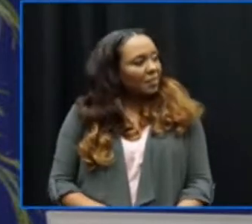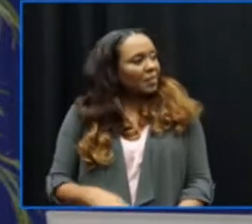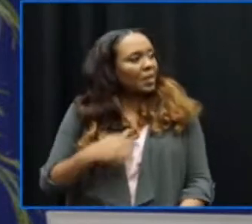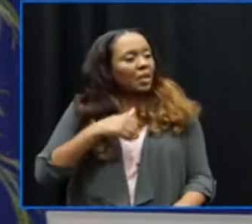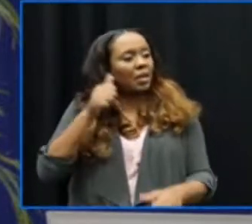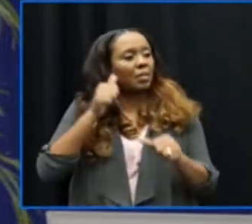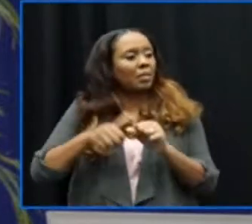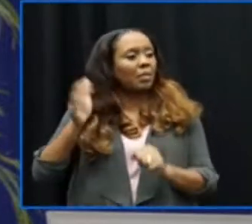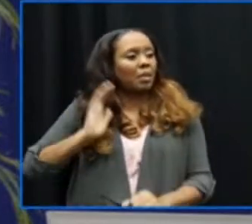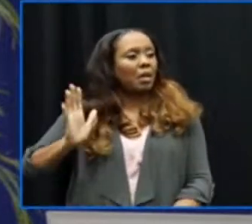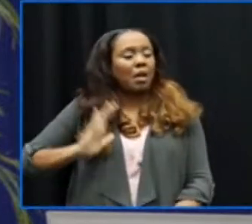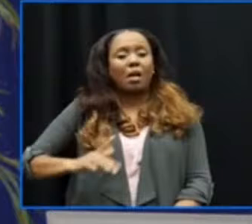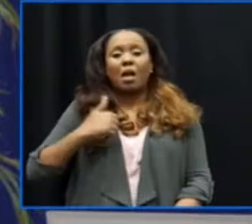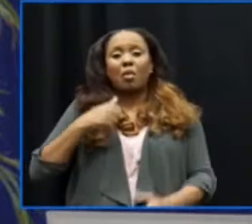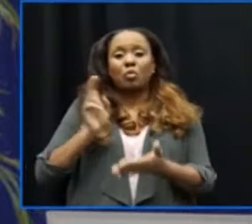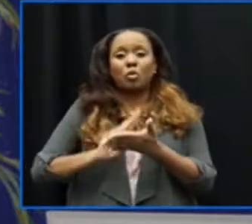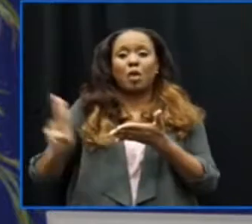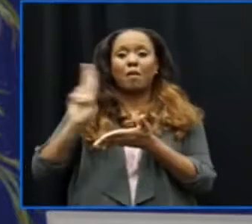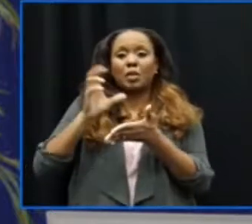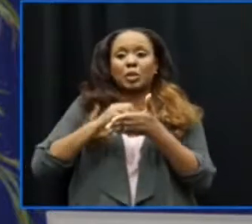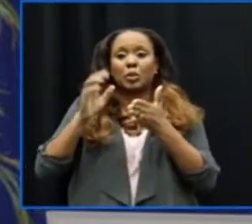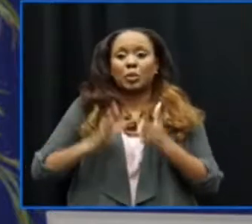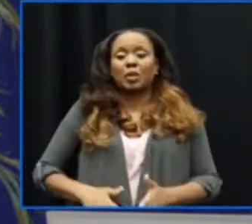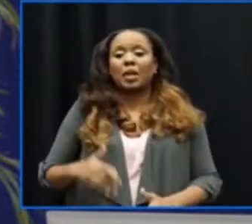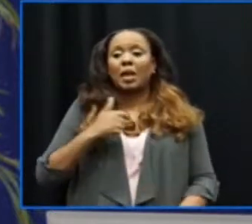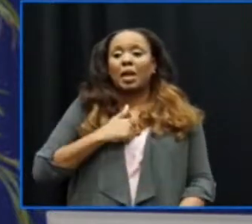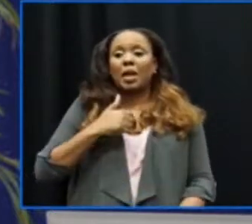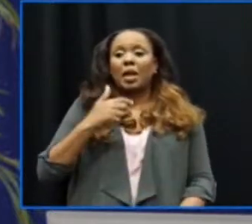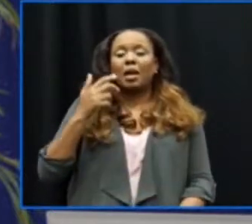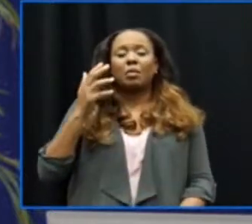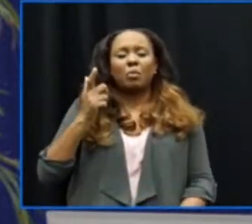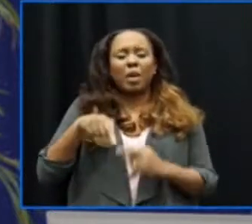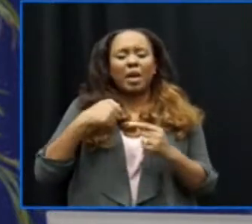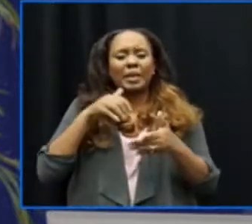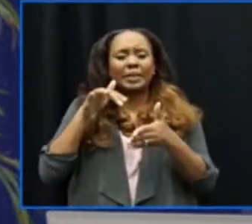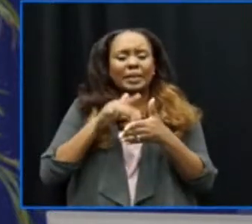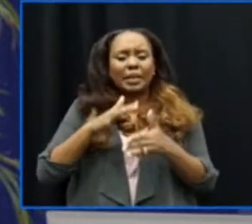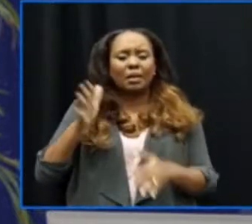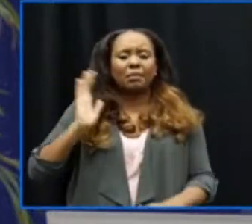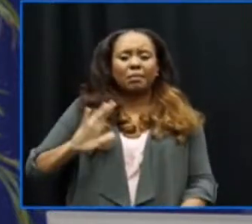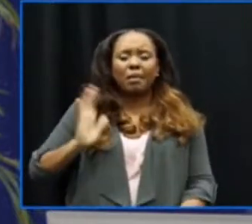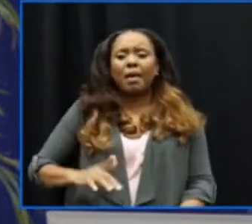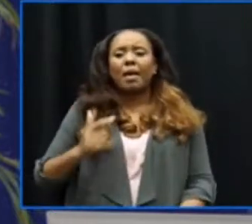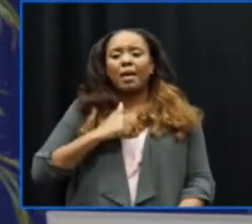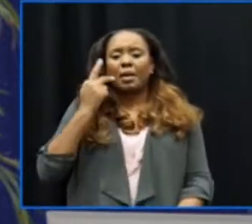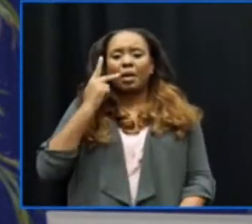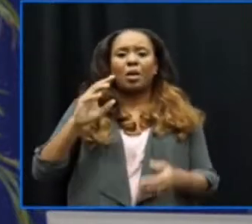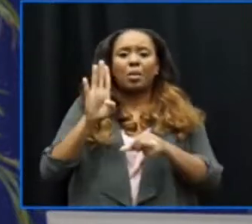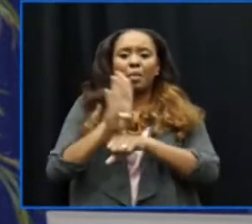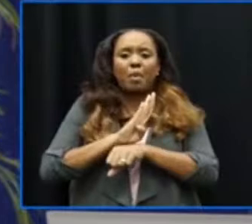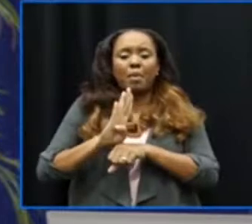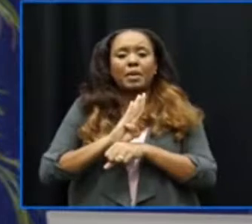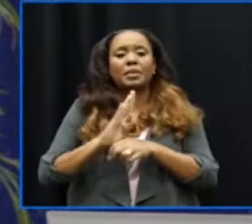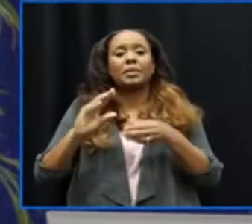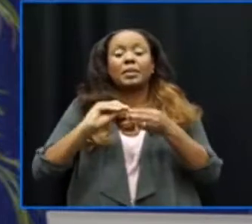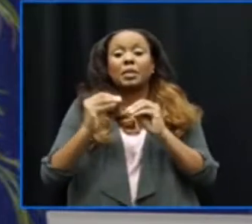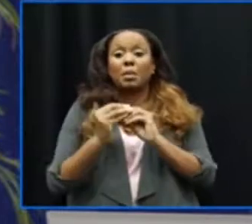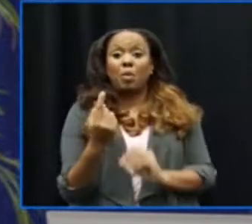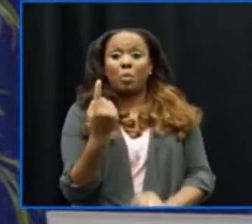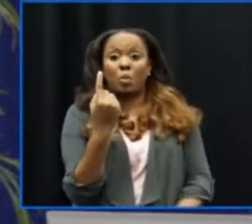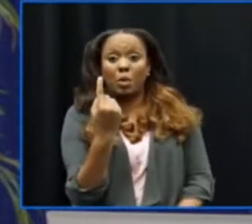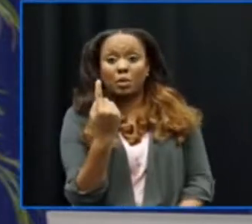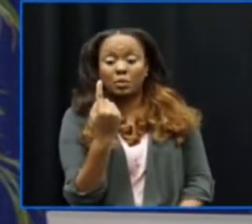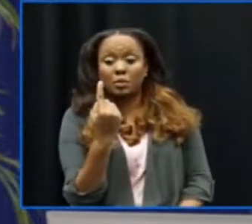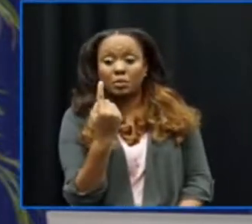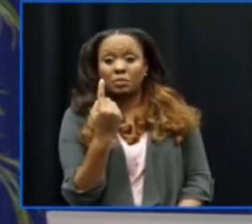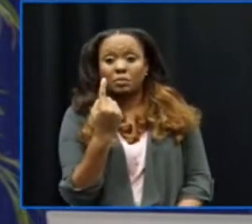publication for the first time, seeing Barbados ranked #1 amongst all developing nations in the world and ahead of some that were considered